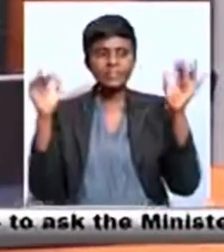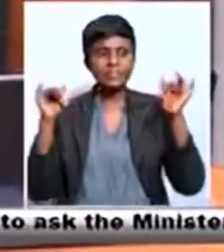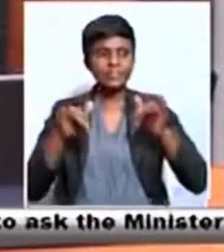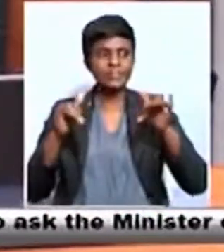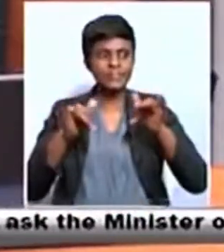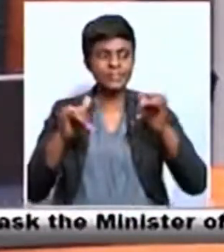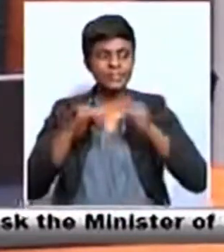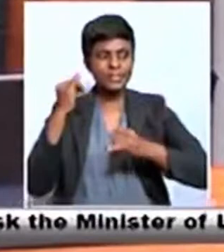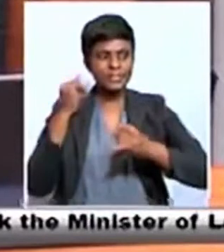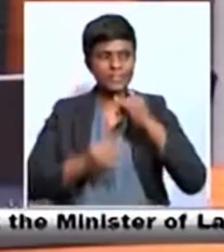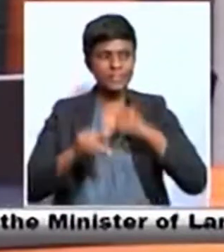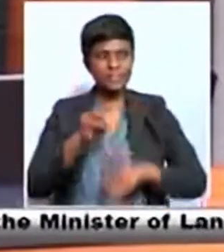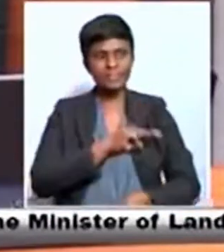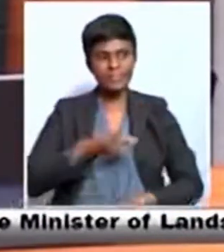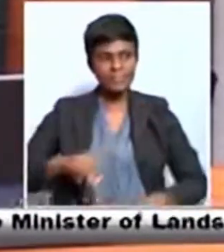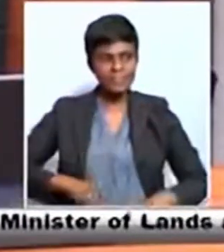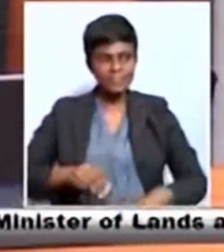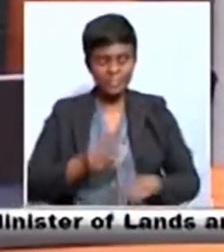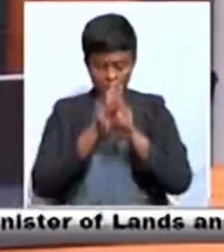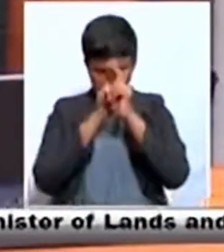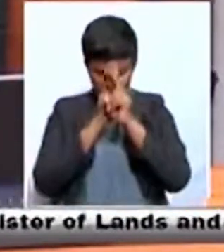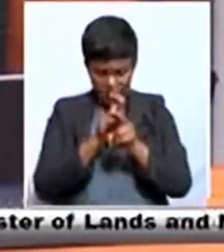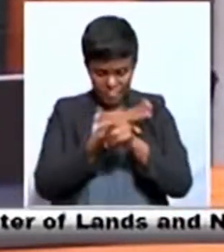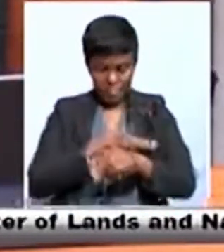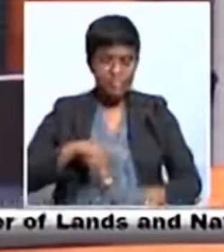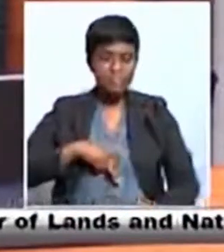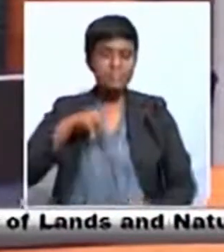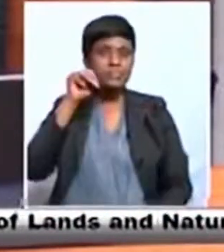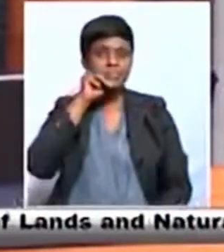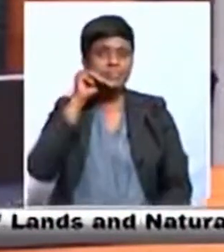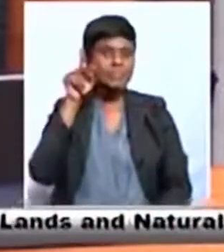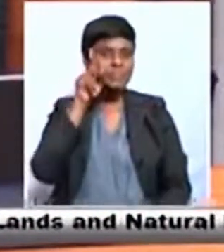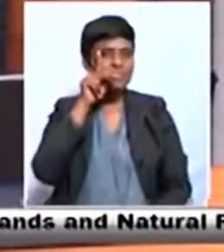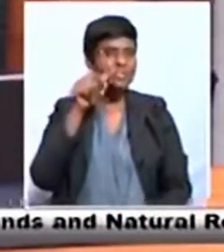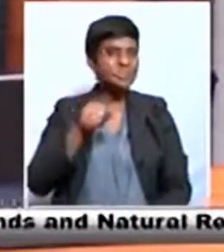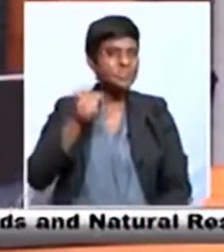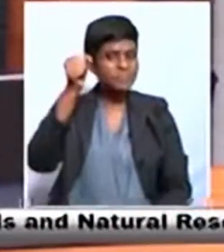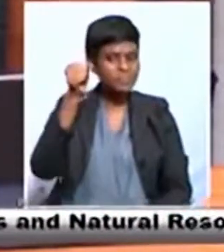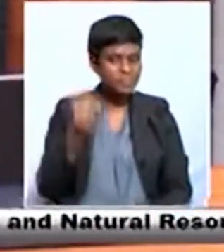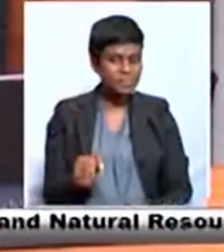last member, the Honorable Member for Mukushi South.